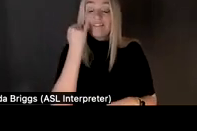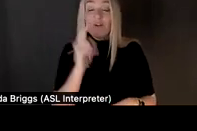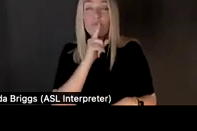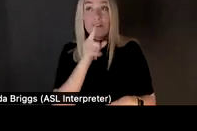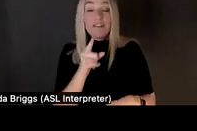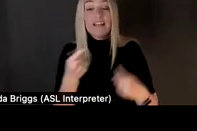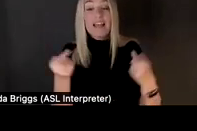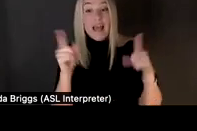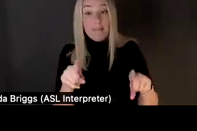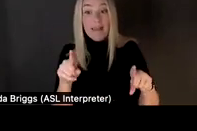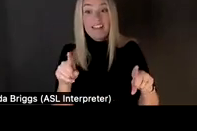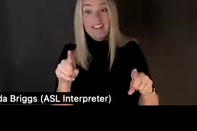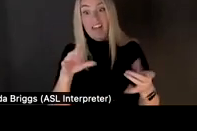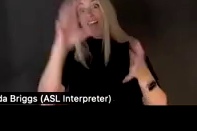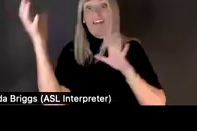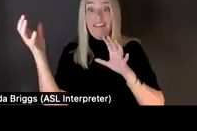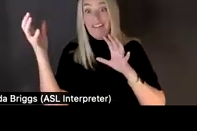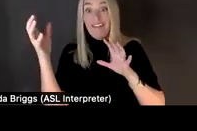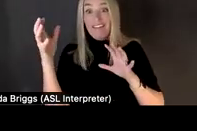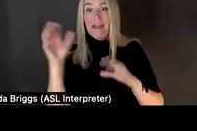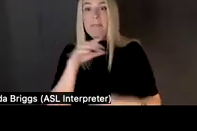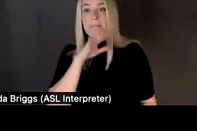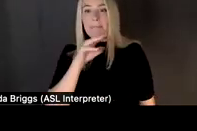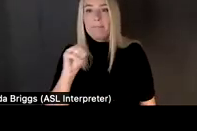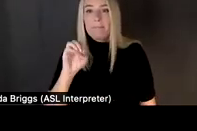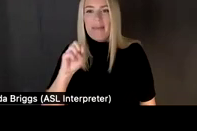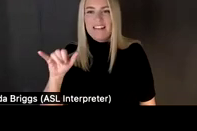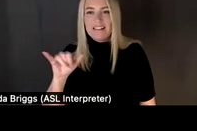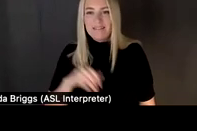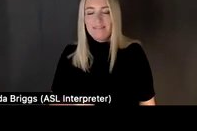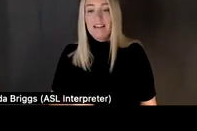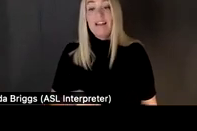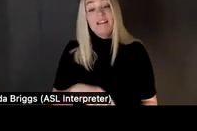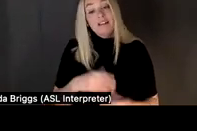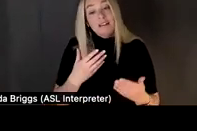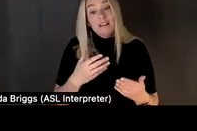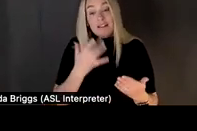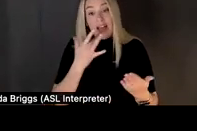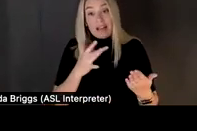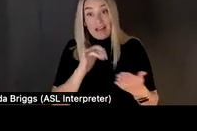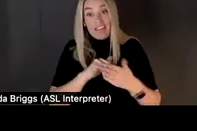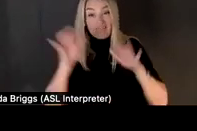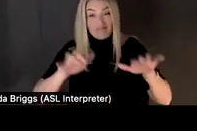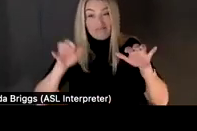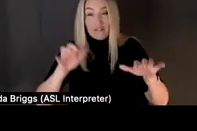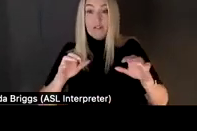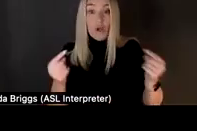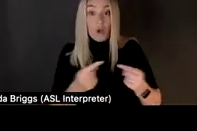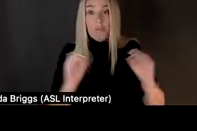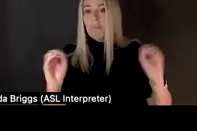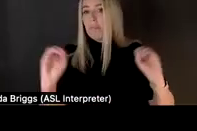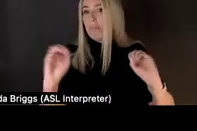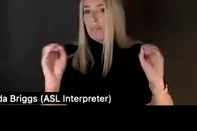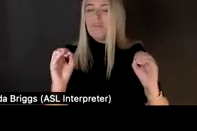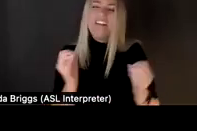happens, it's messy. And then after the fact, and thankfully in this case, no one was injured. We had a few